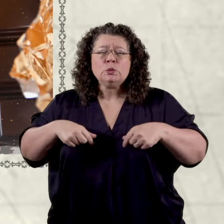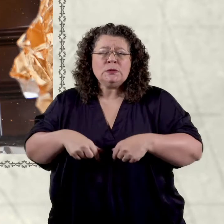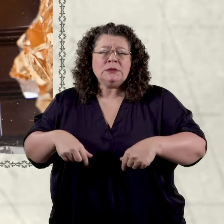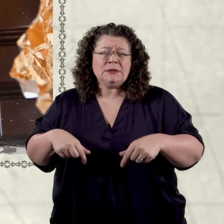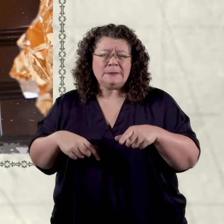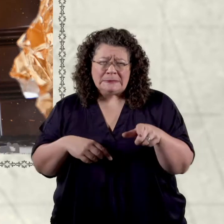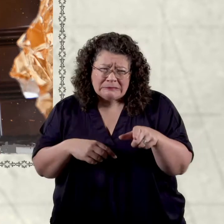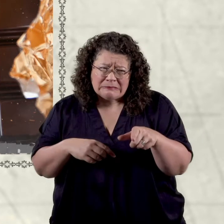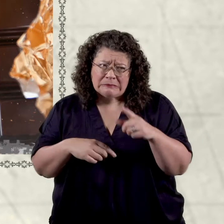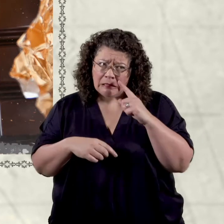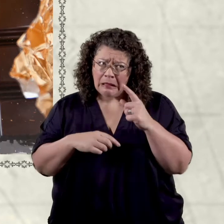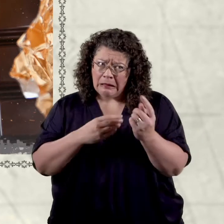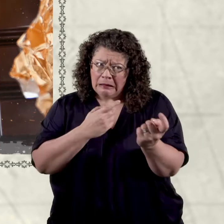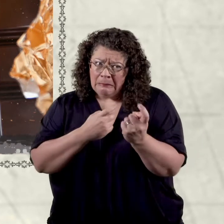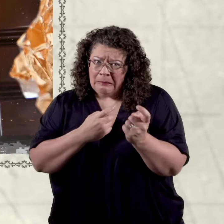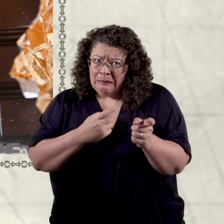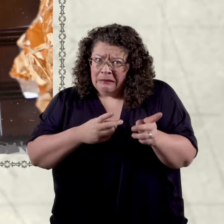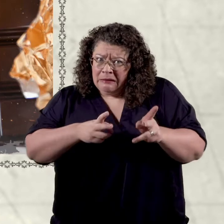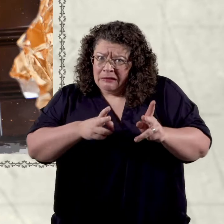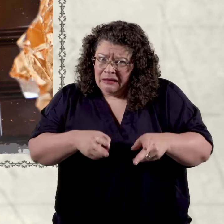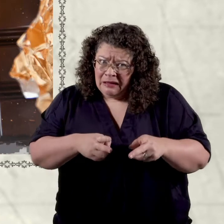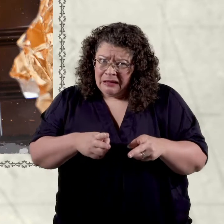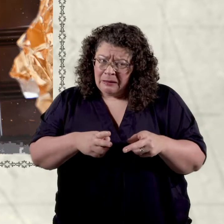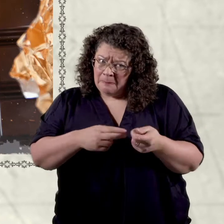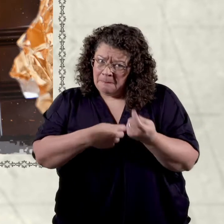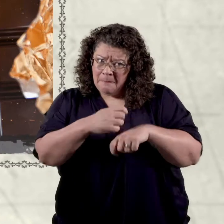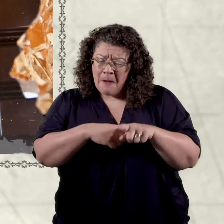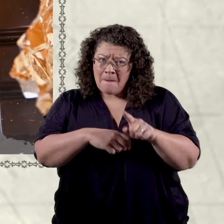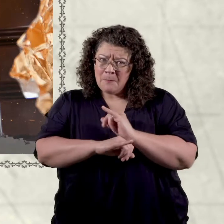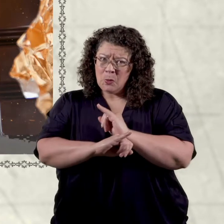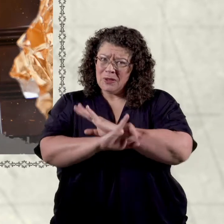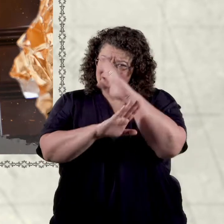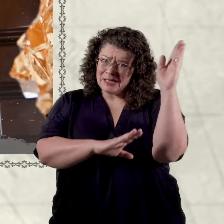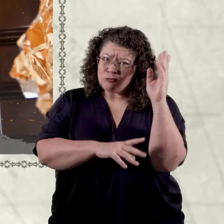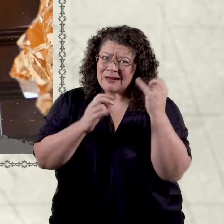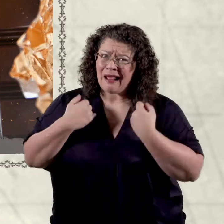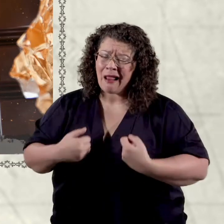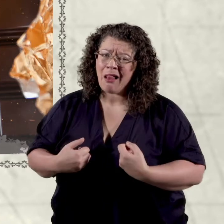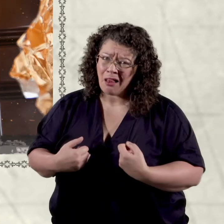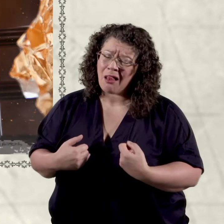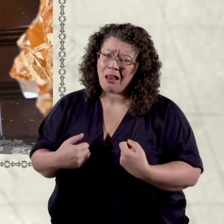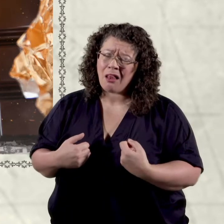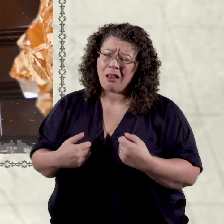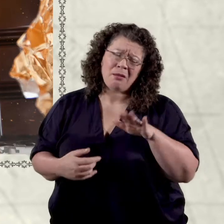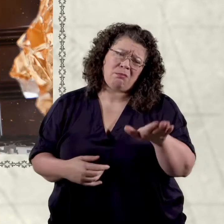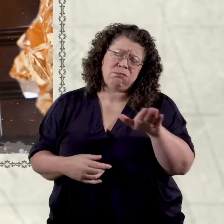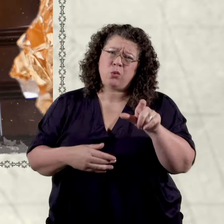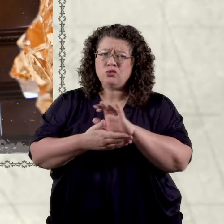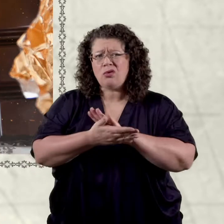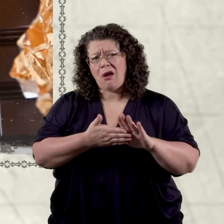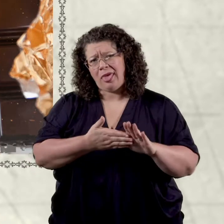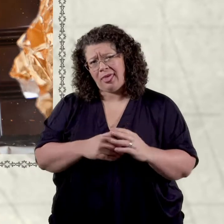seems doubtful whether he could go on much longer like this without becoming dangerously ill. Poor Charlie.